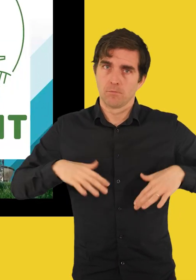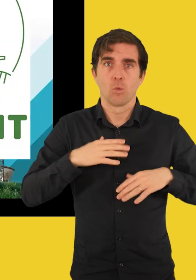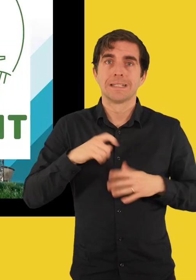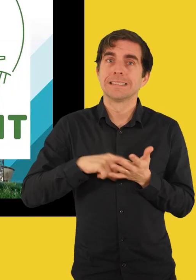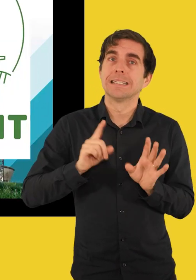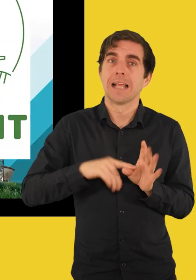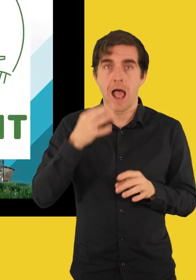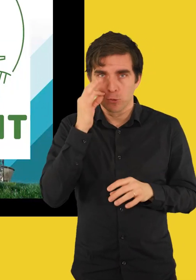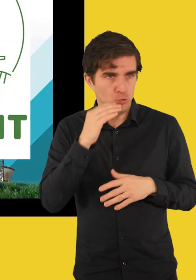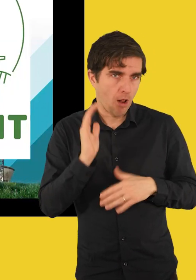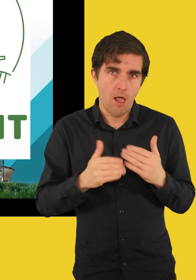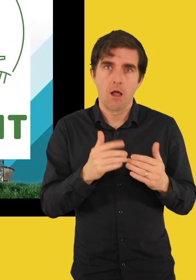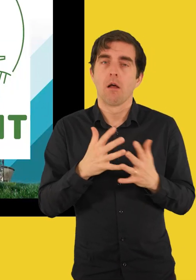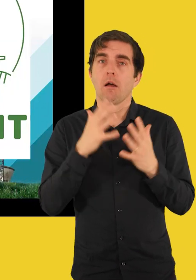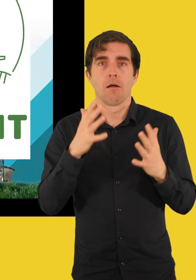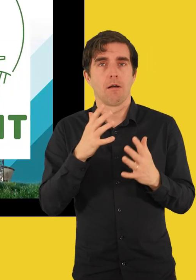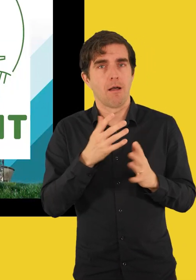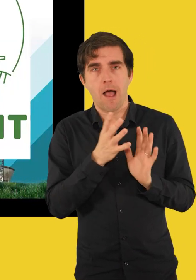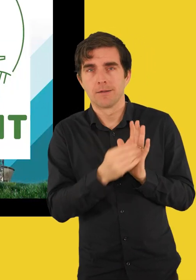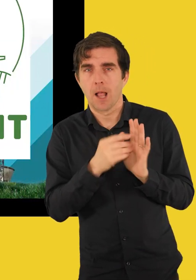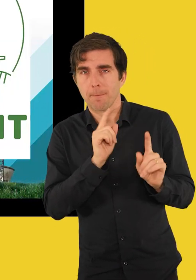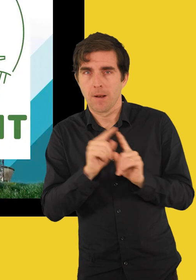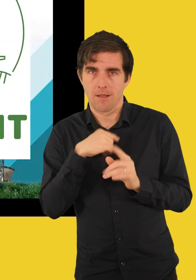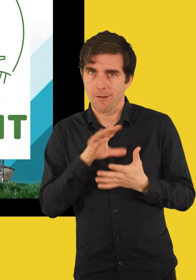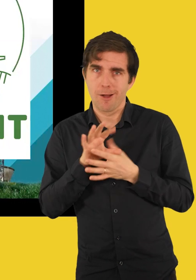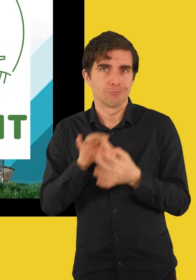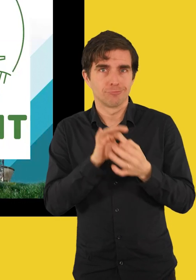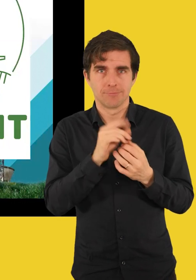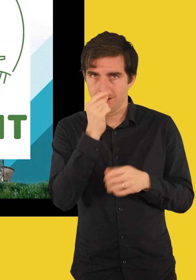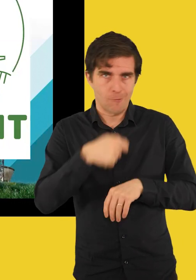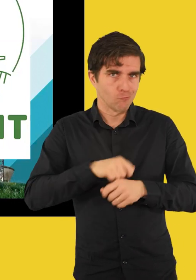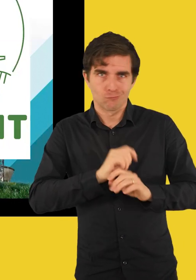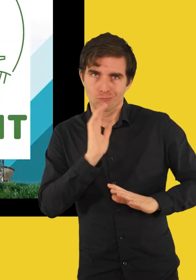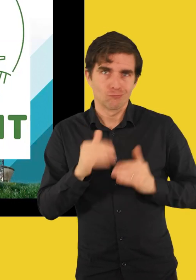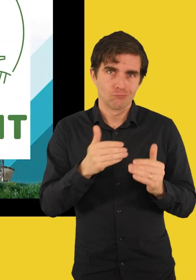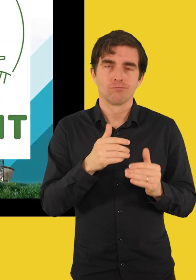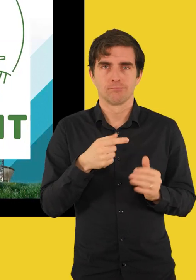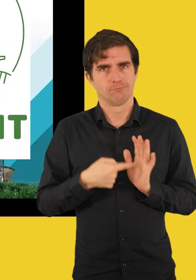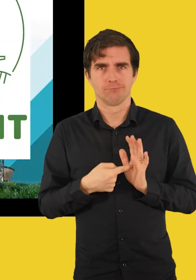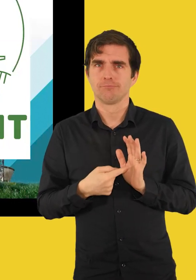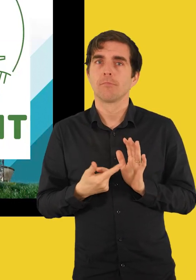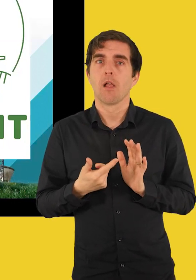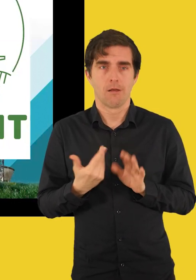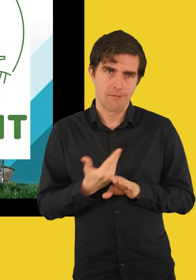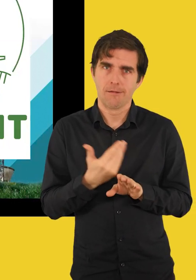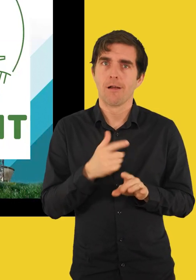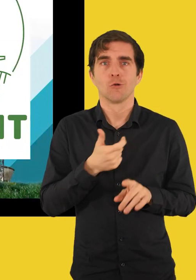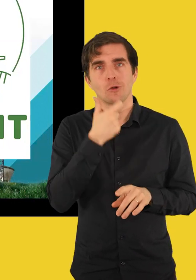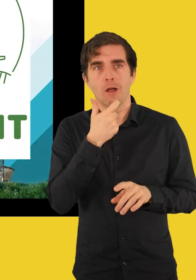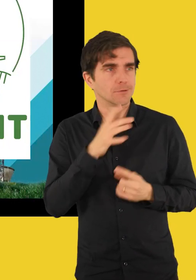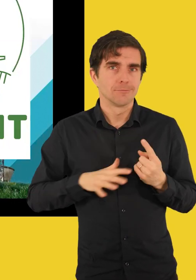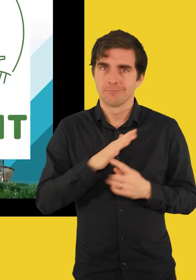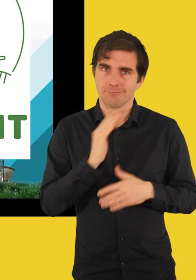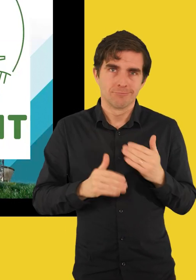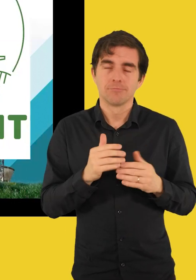as a city council. And one of the great primary examples of that has been our partnership working, which has underpinned our work on Doughnut